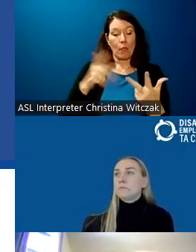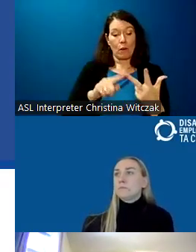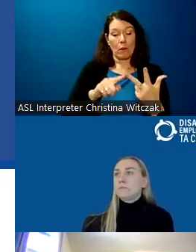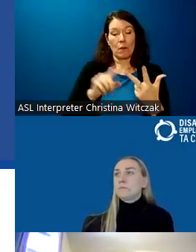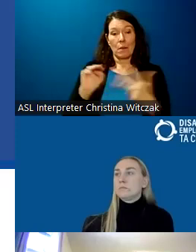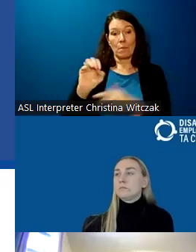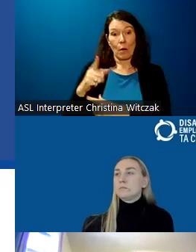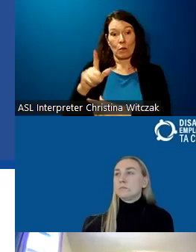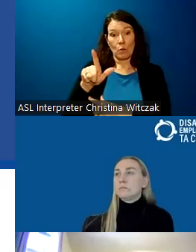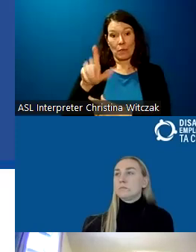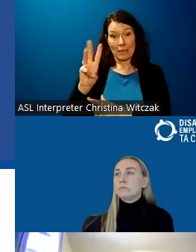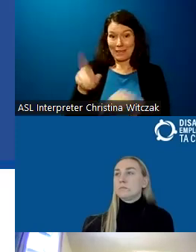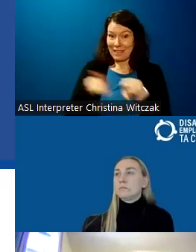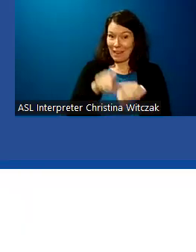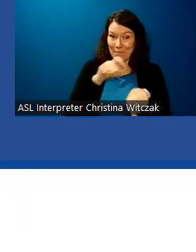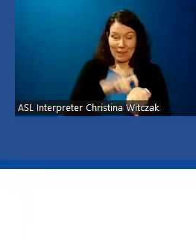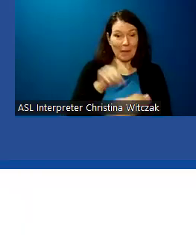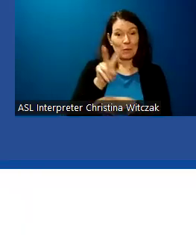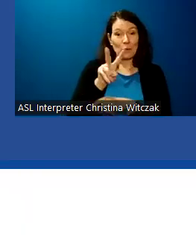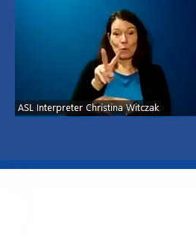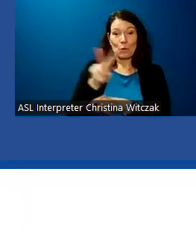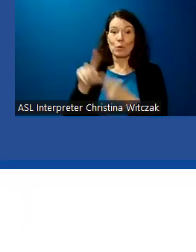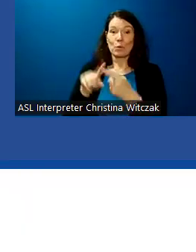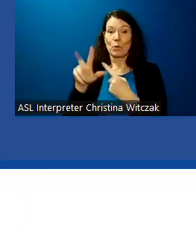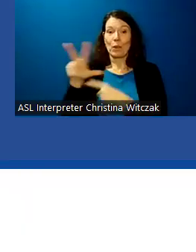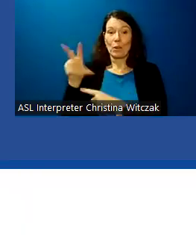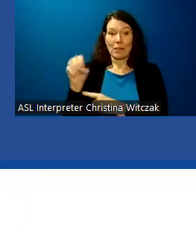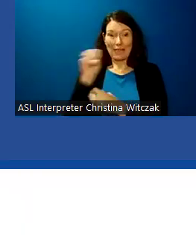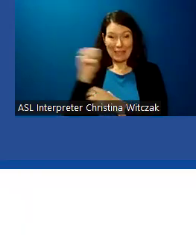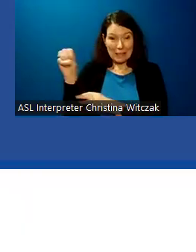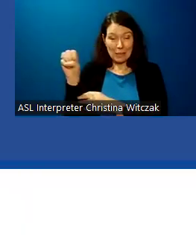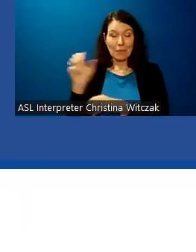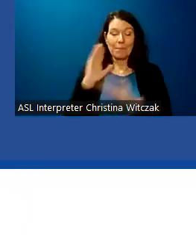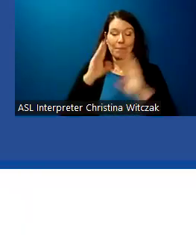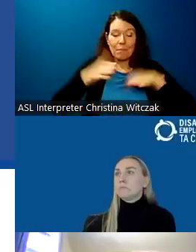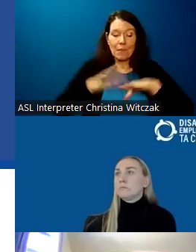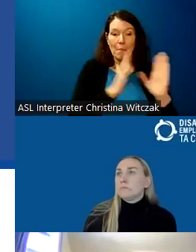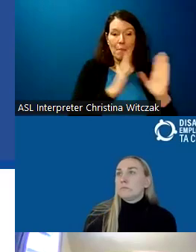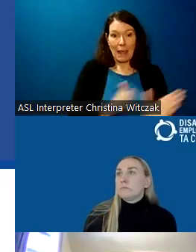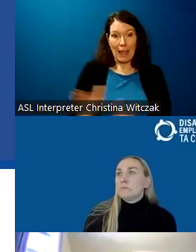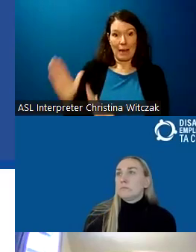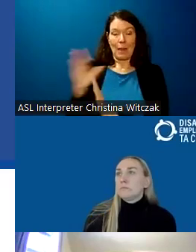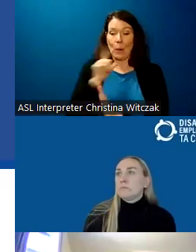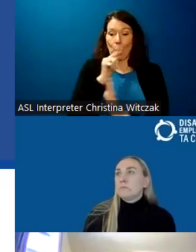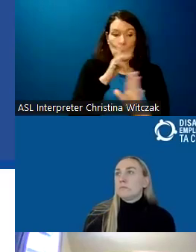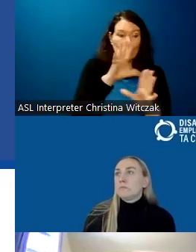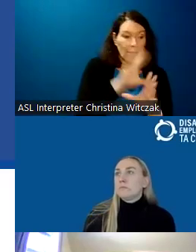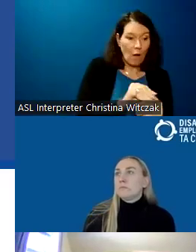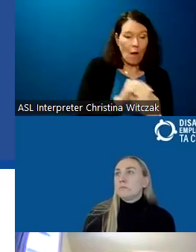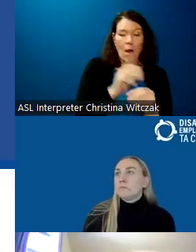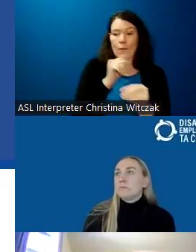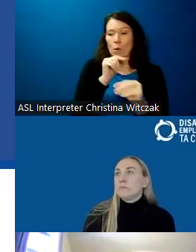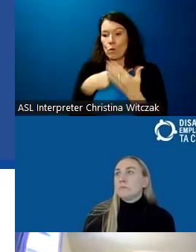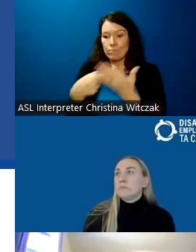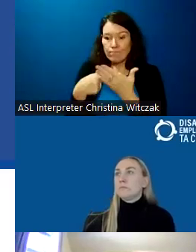March 26th, same time, 2 to 3:30 Eastern, we are going to focus on planning, on who's involved, who should be at the table when we're